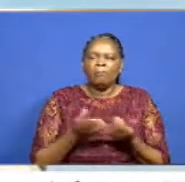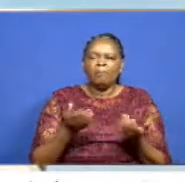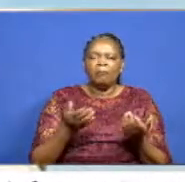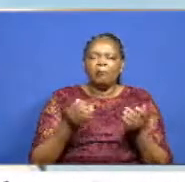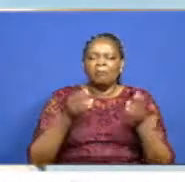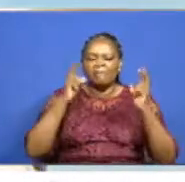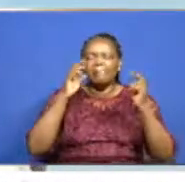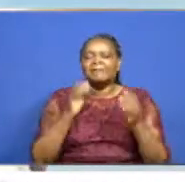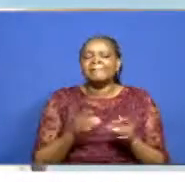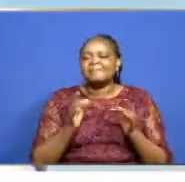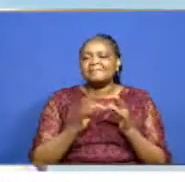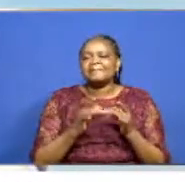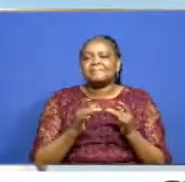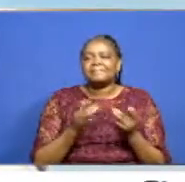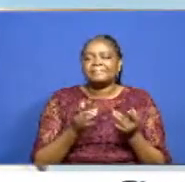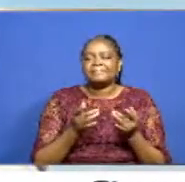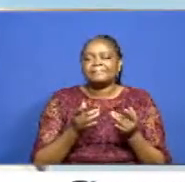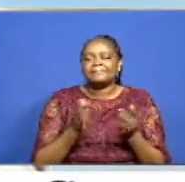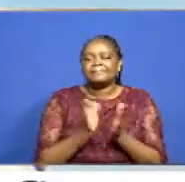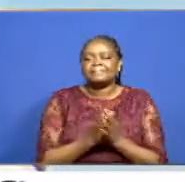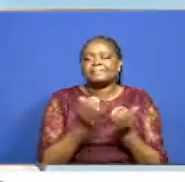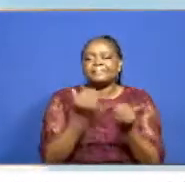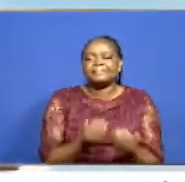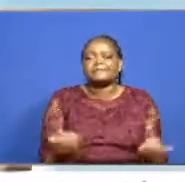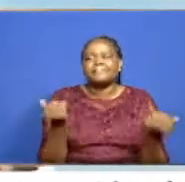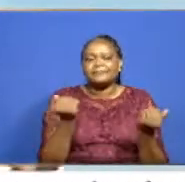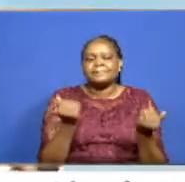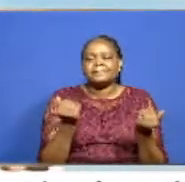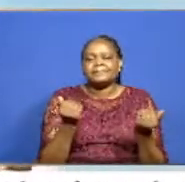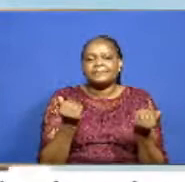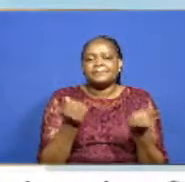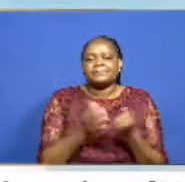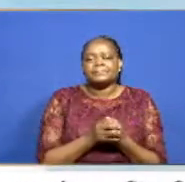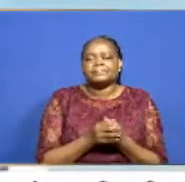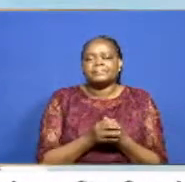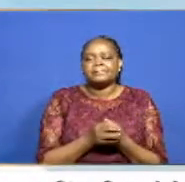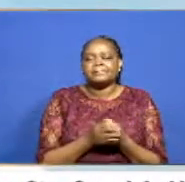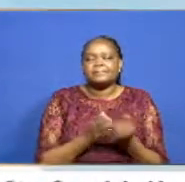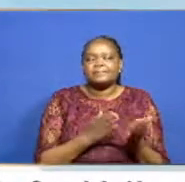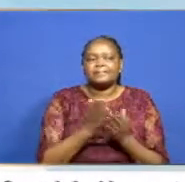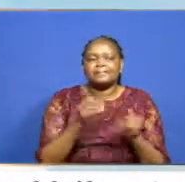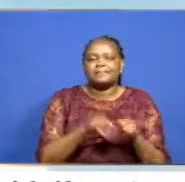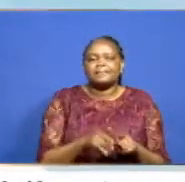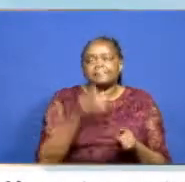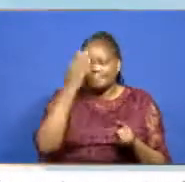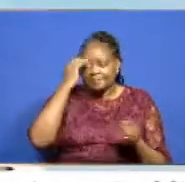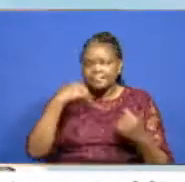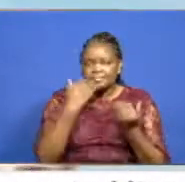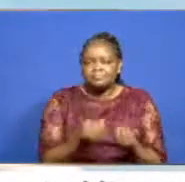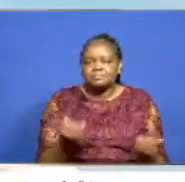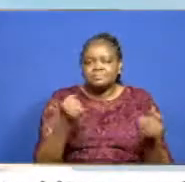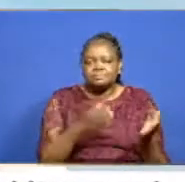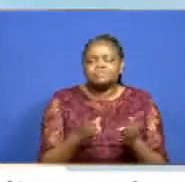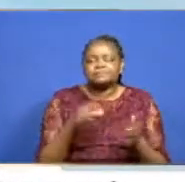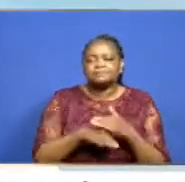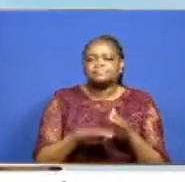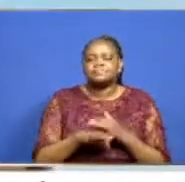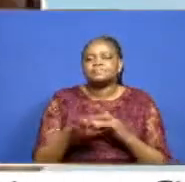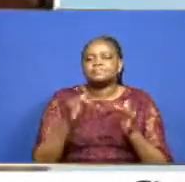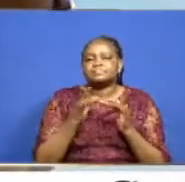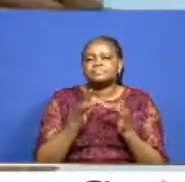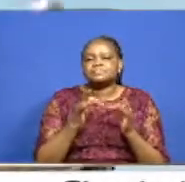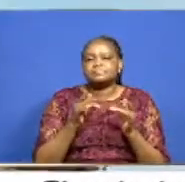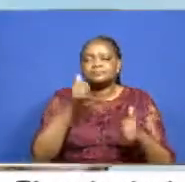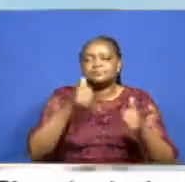cyberbullying, and children are bullied through the same, because you give children the opportunity to access the internet,